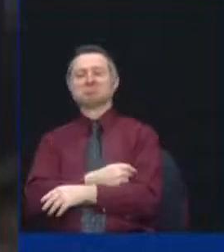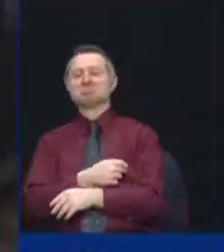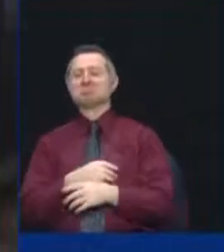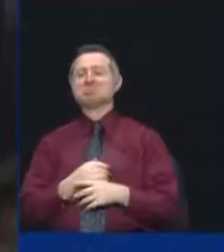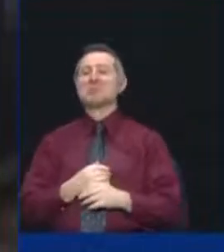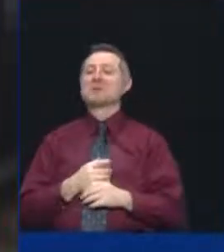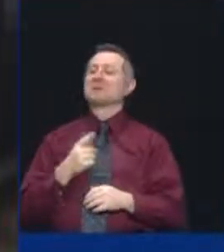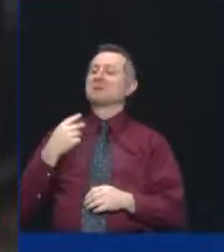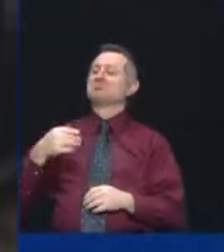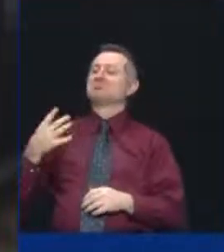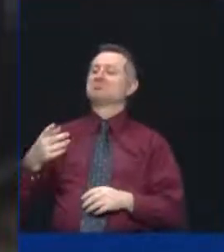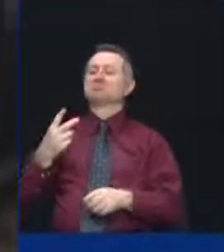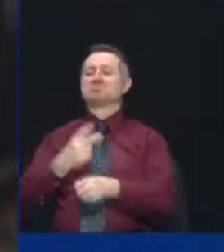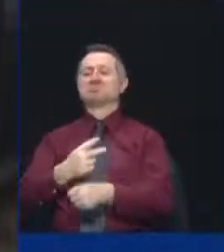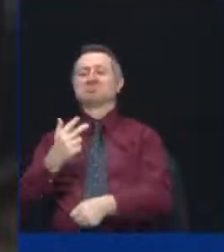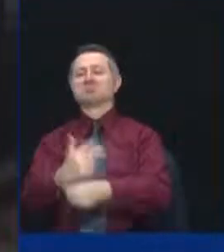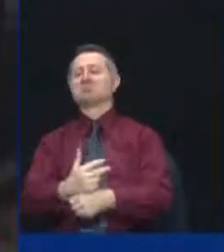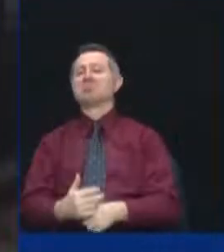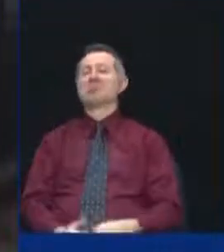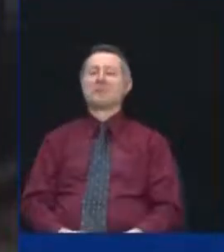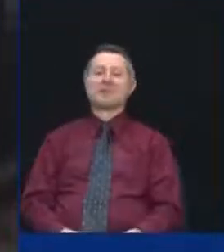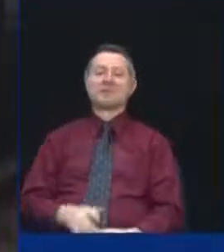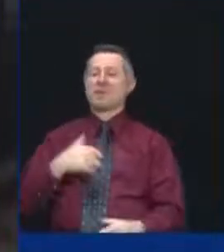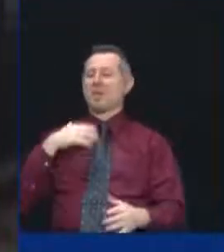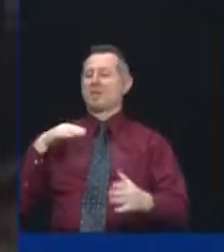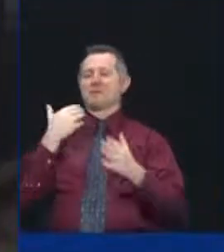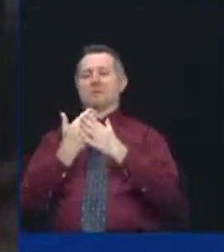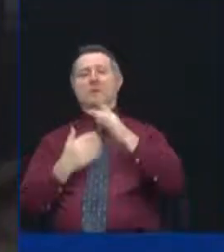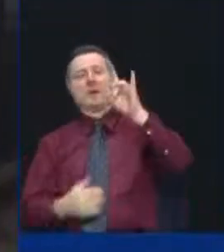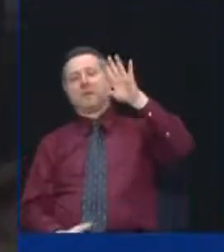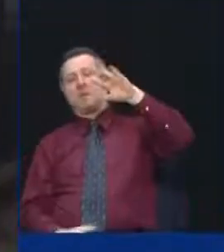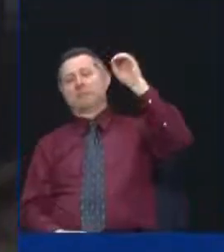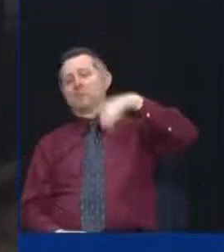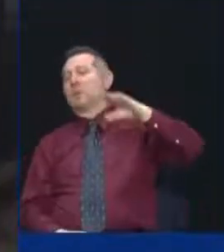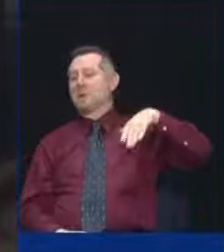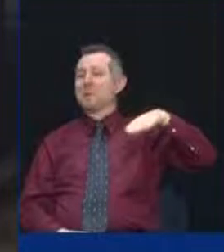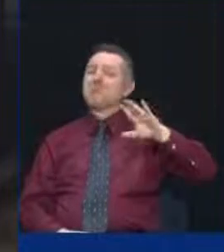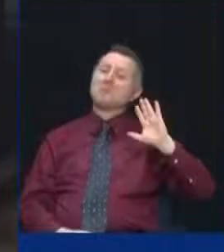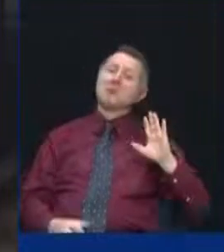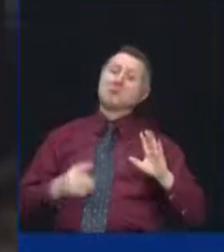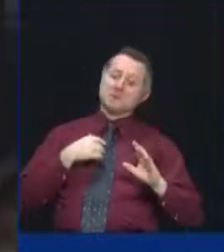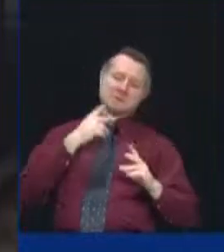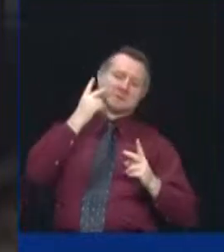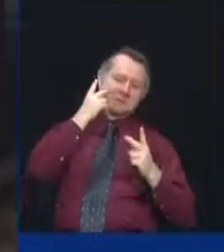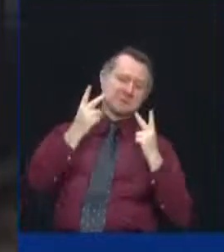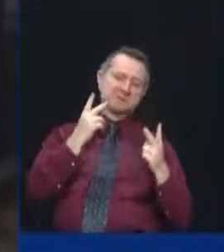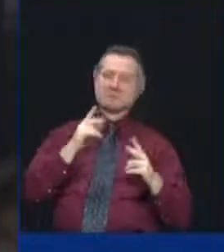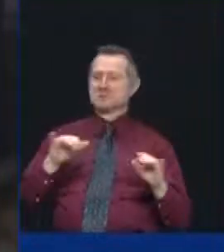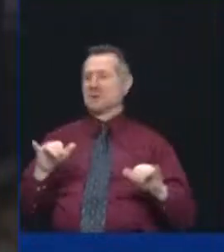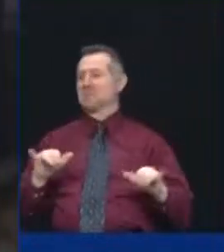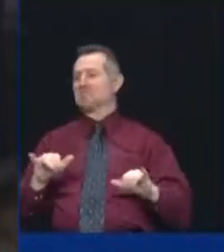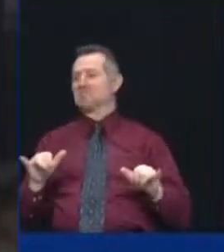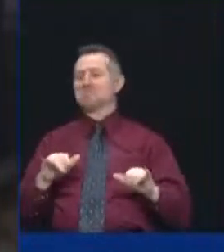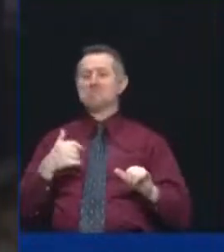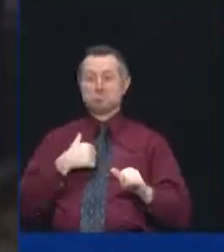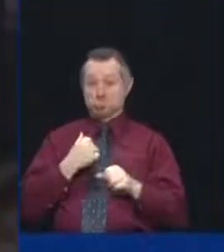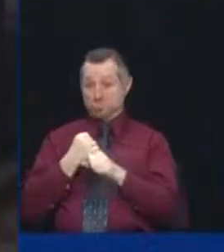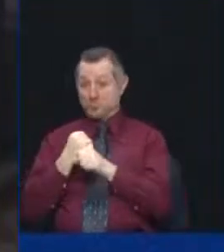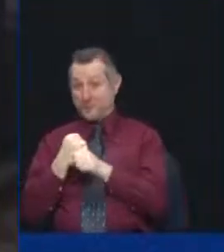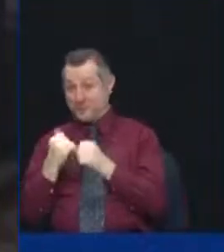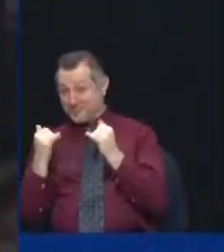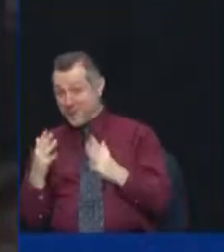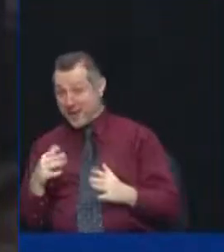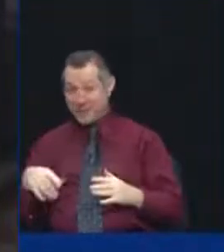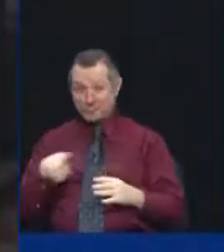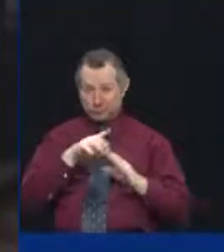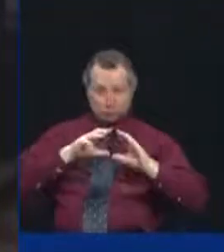we're not at that level yet, and we see the kind of resistance within the framework of the team that we